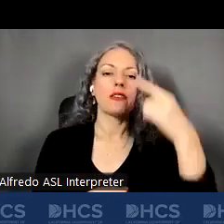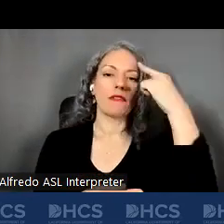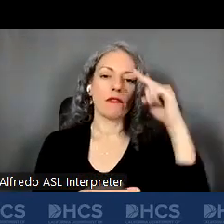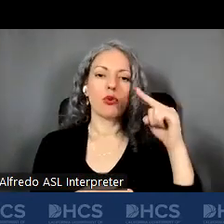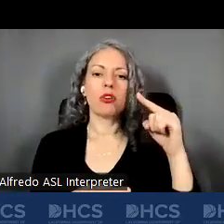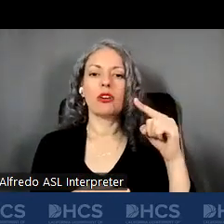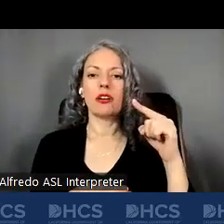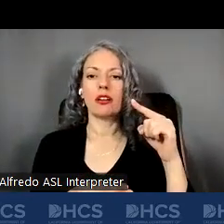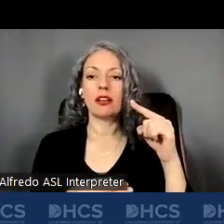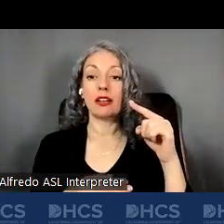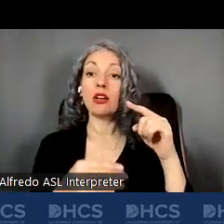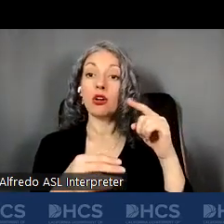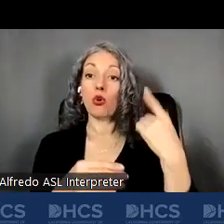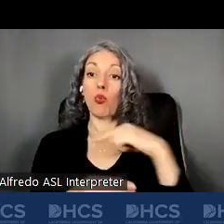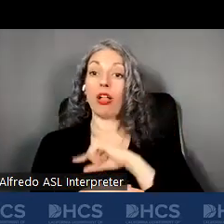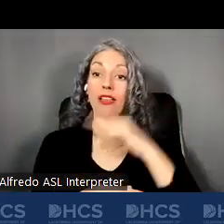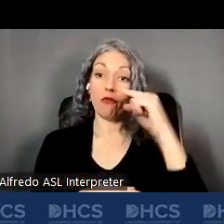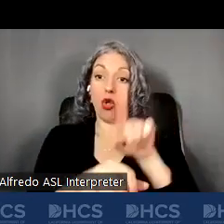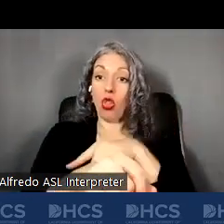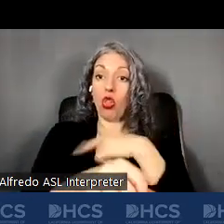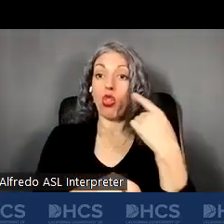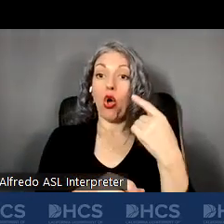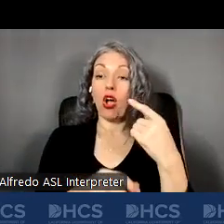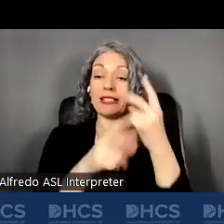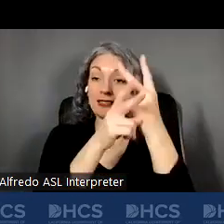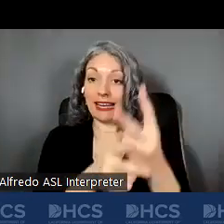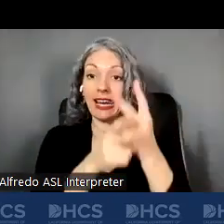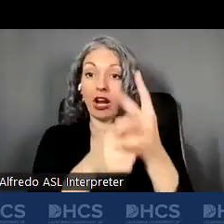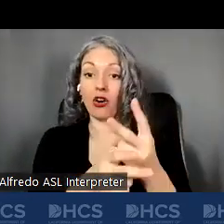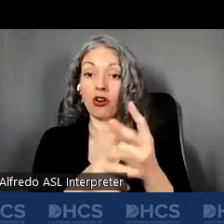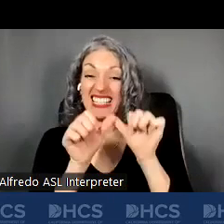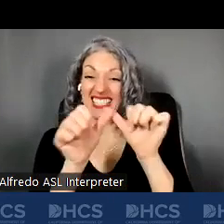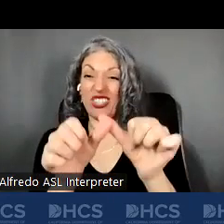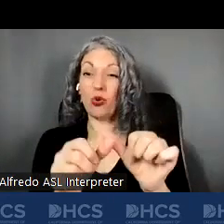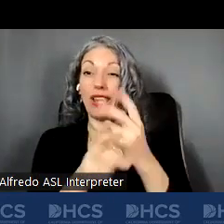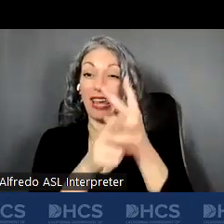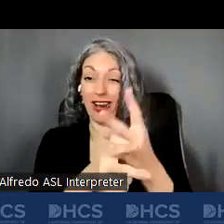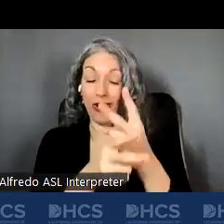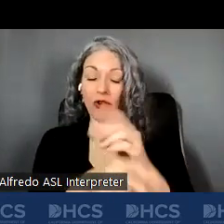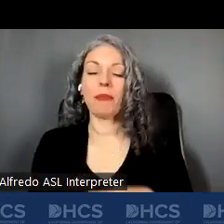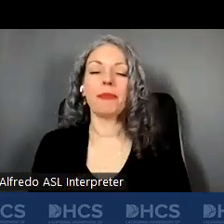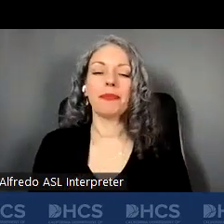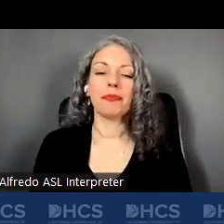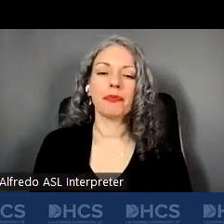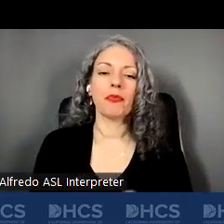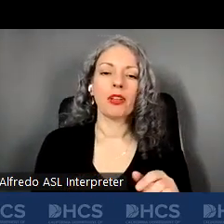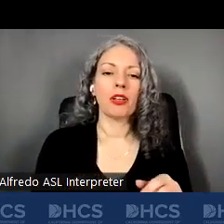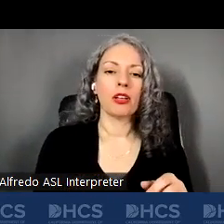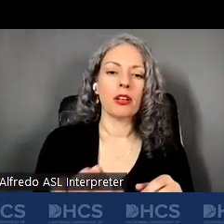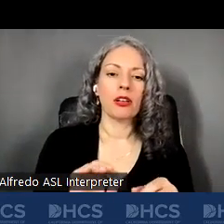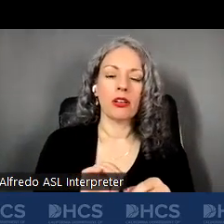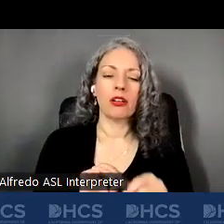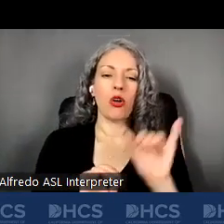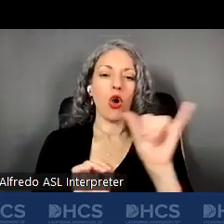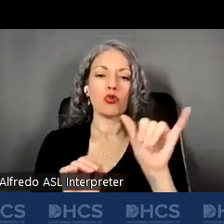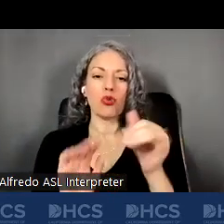or eligible for long-term care institutionalization. And then we also are focused on the